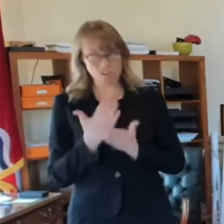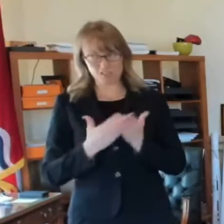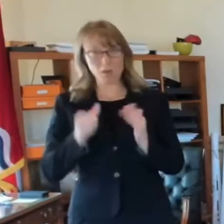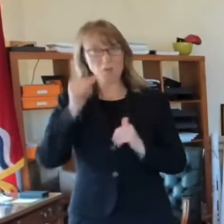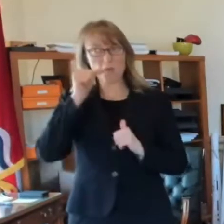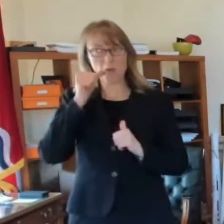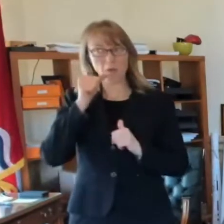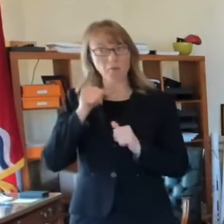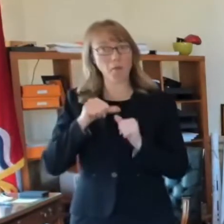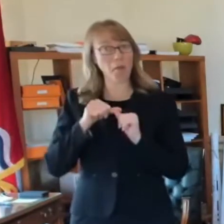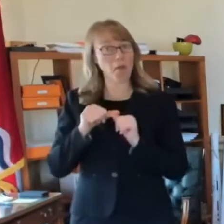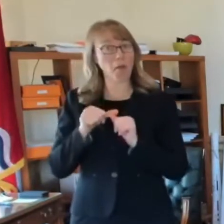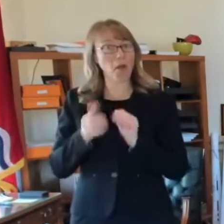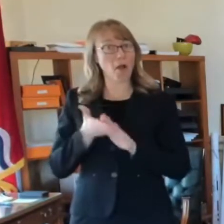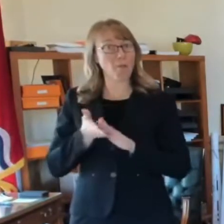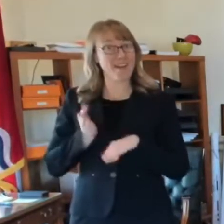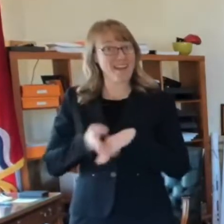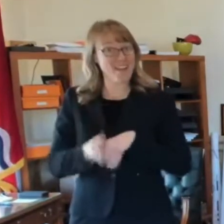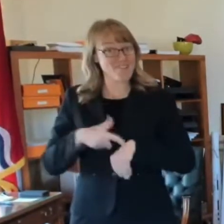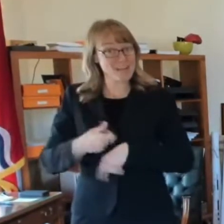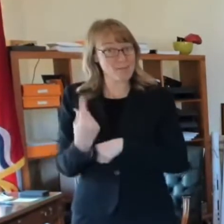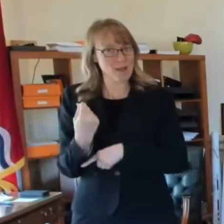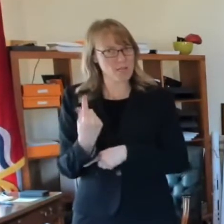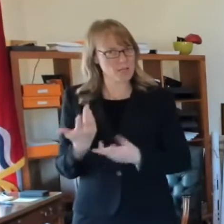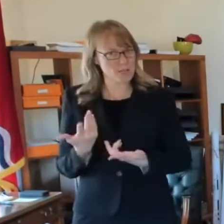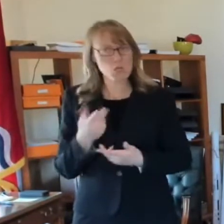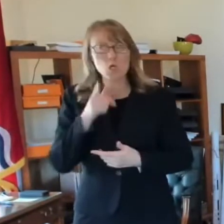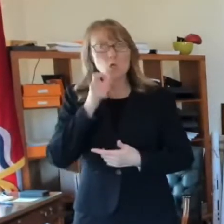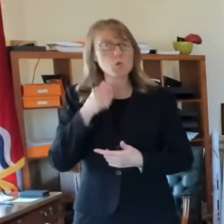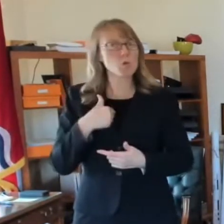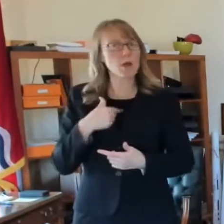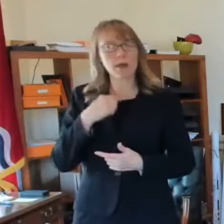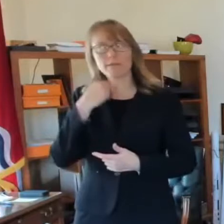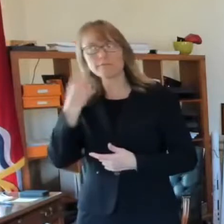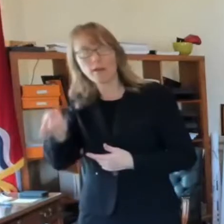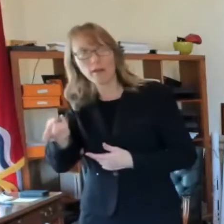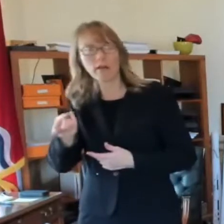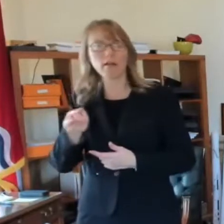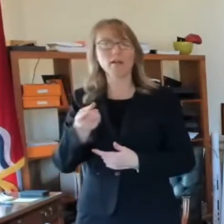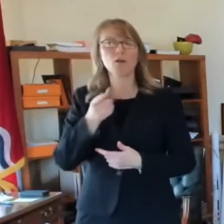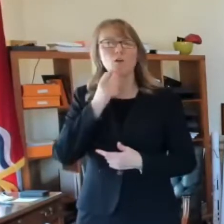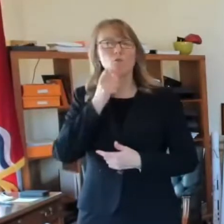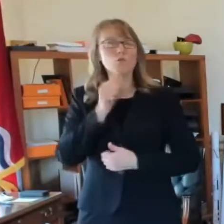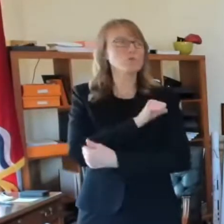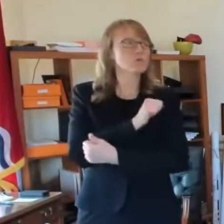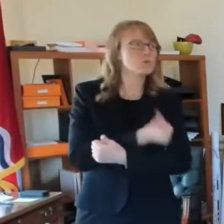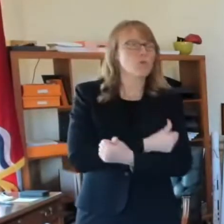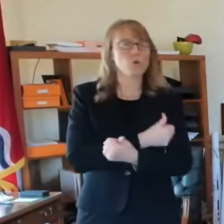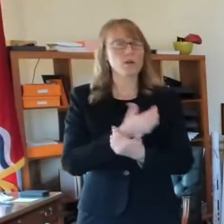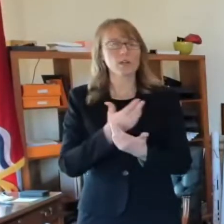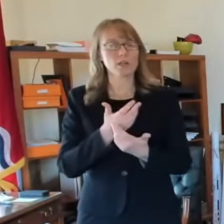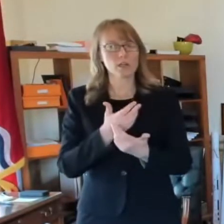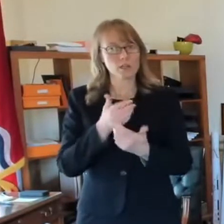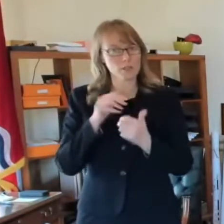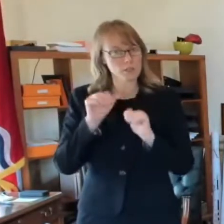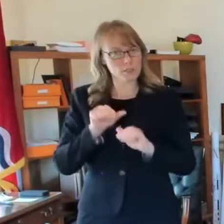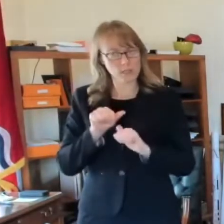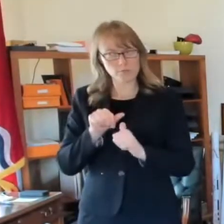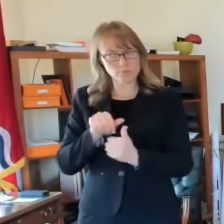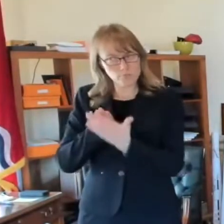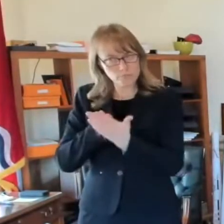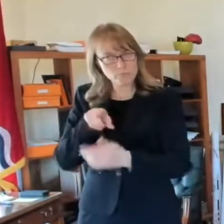capacity restrictions. Who in the city enforces these things, and who can someone in the community report this to if they see someone